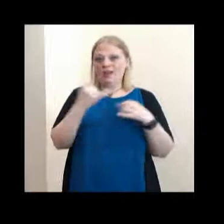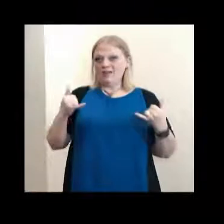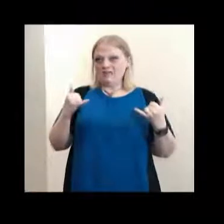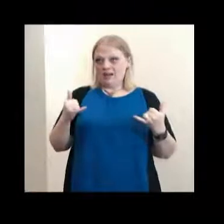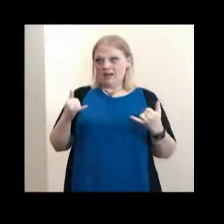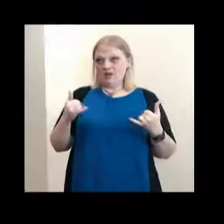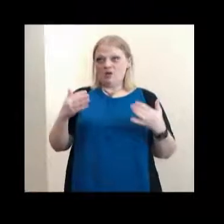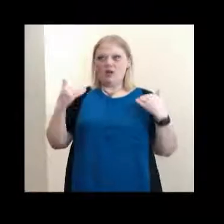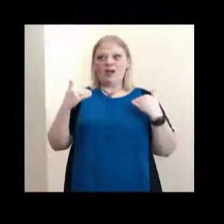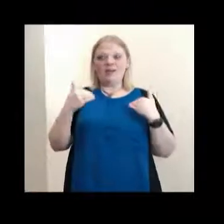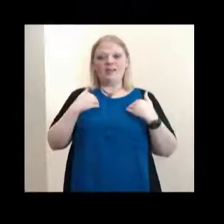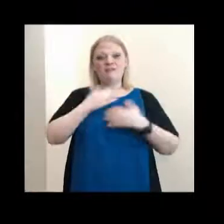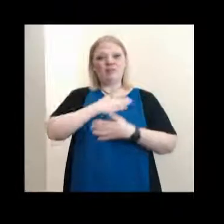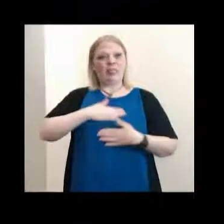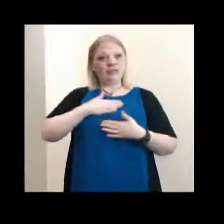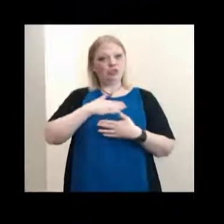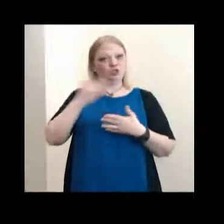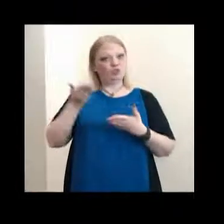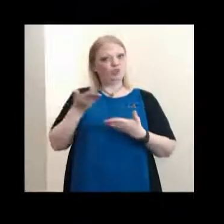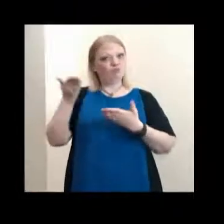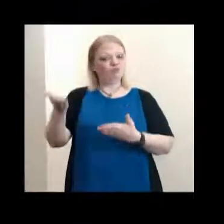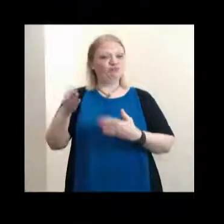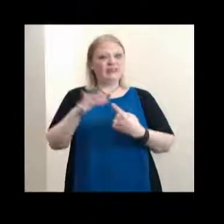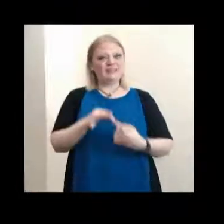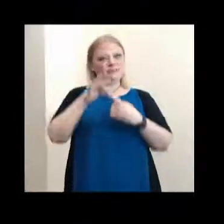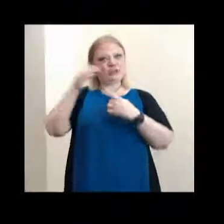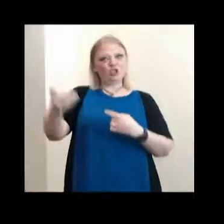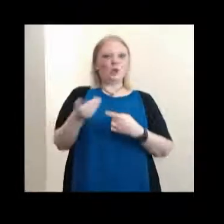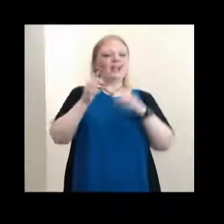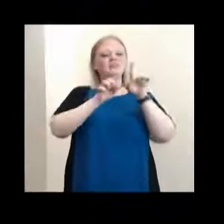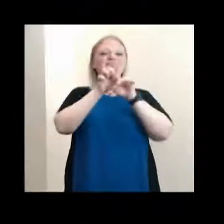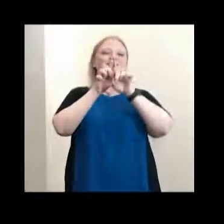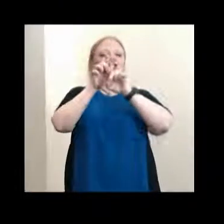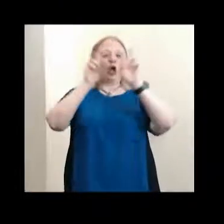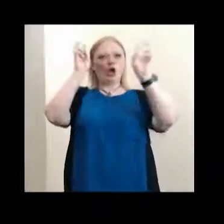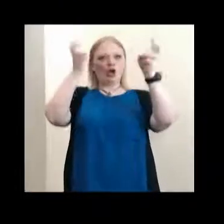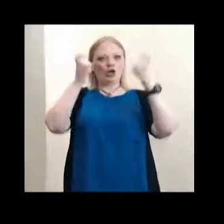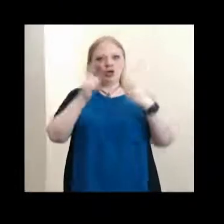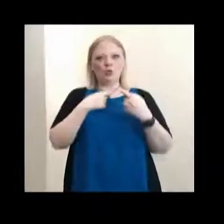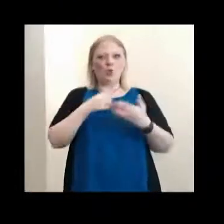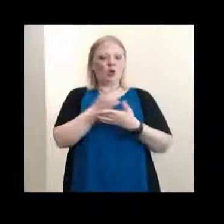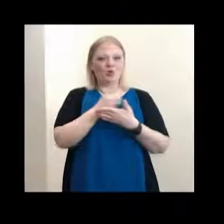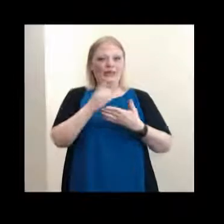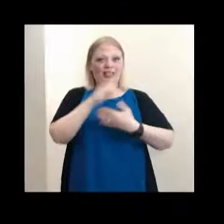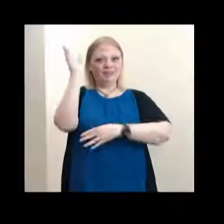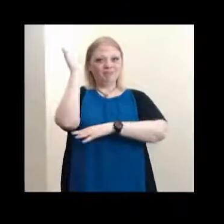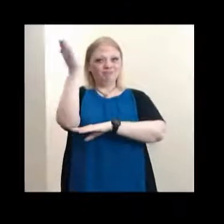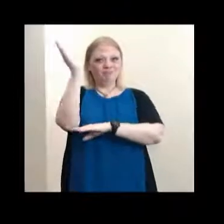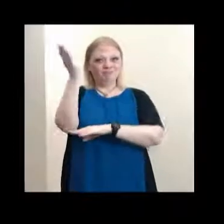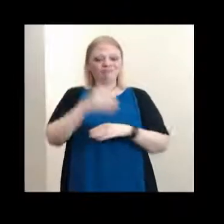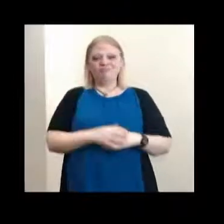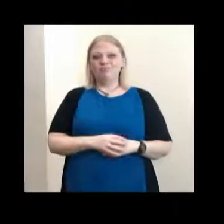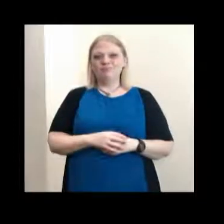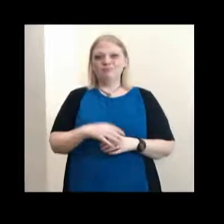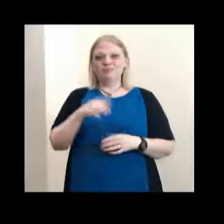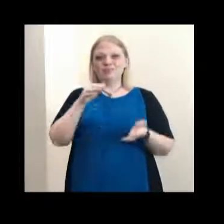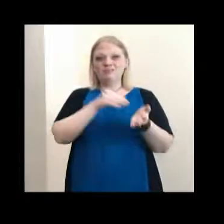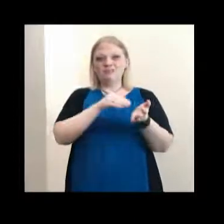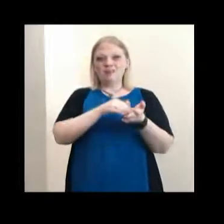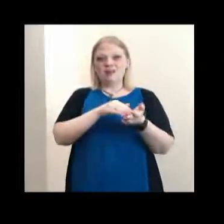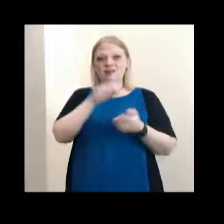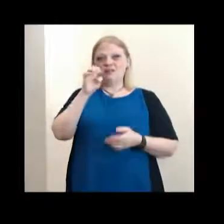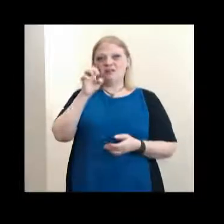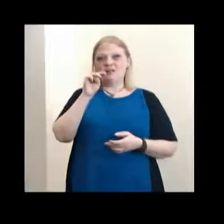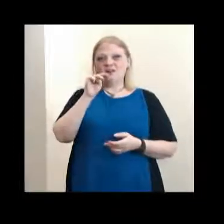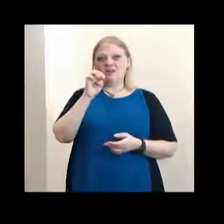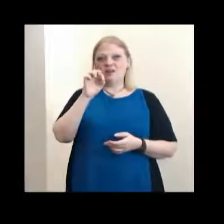I have the pleasure of presenting a special guest star to our weekly press conference, Dr. Emra